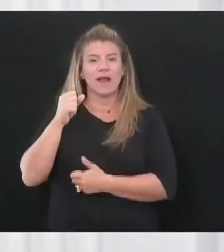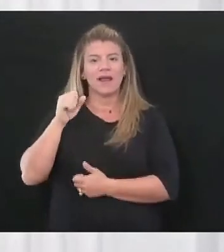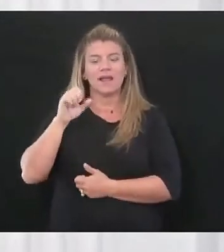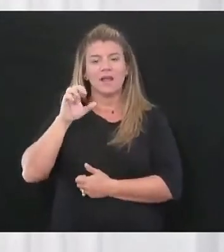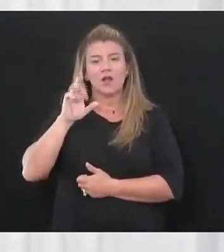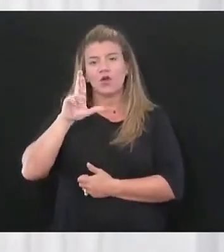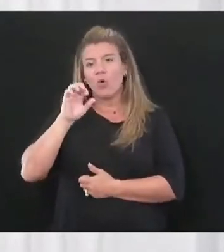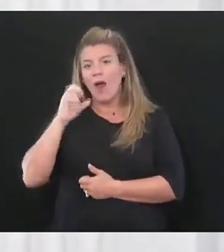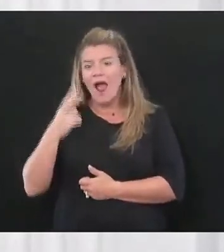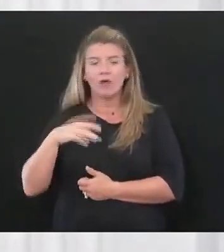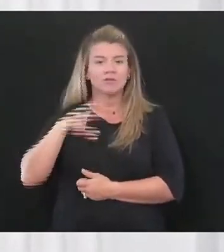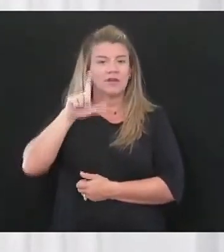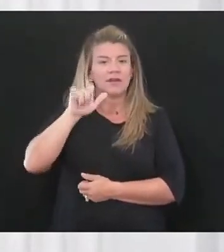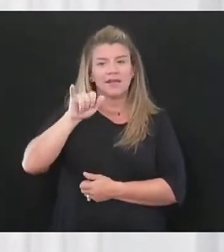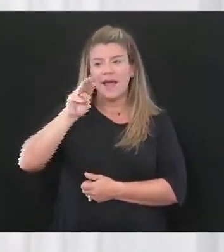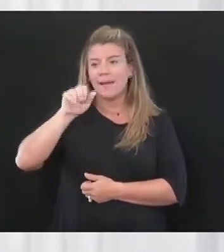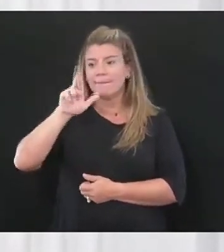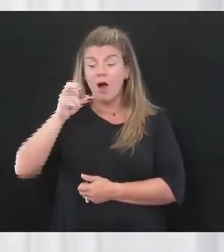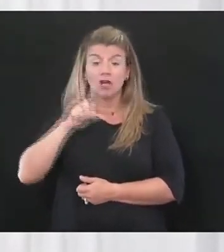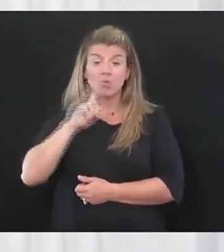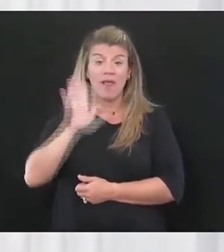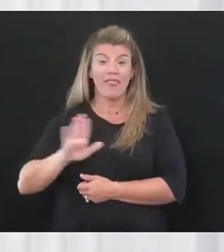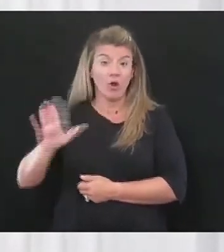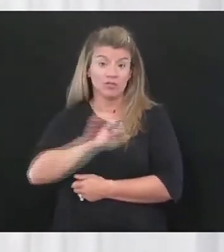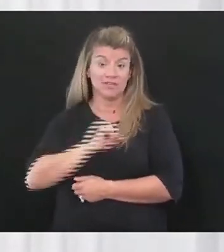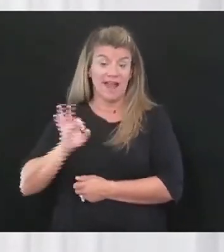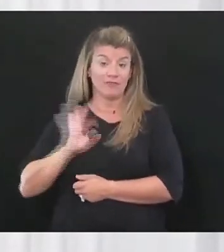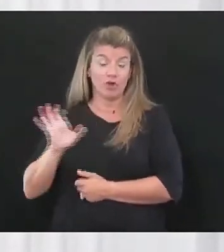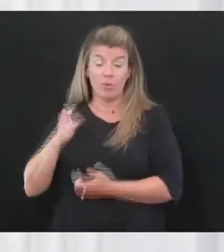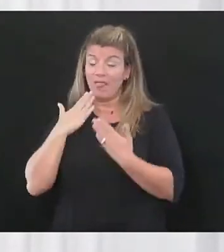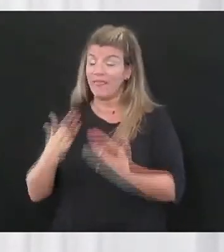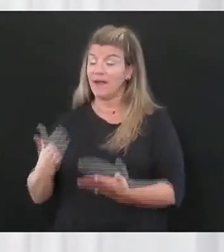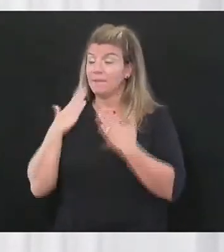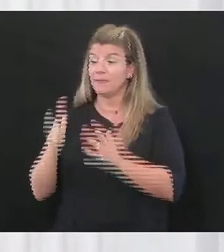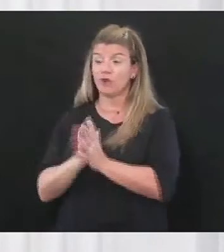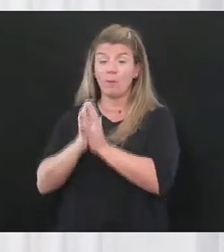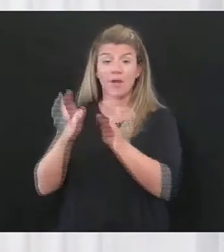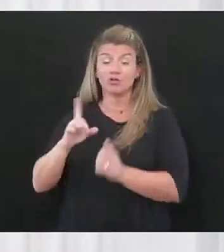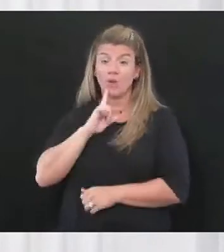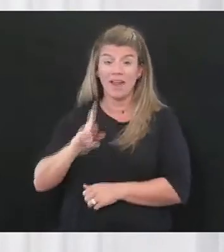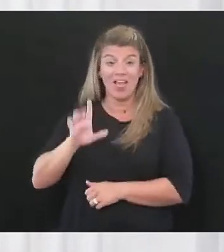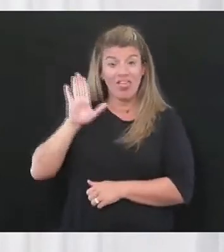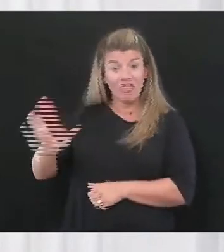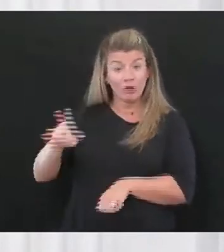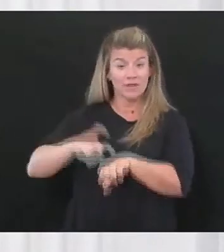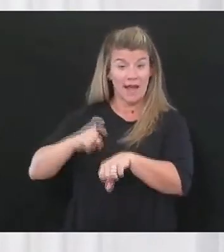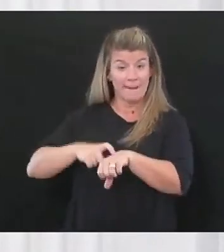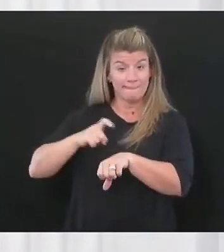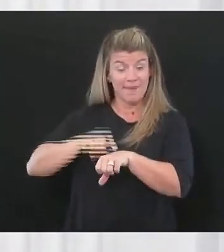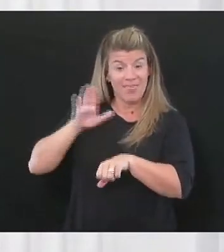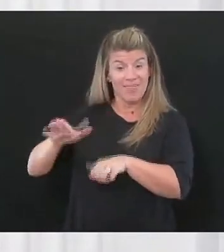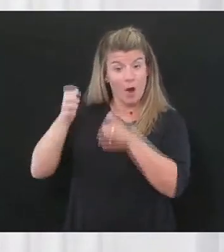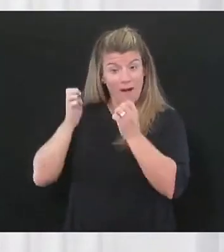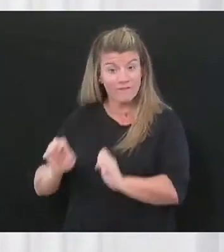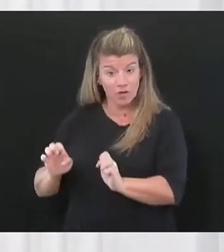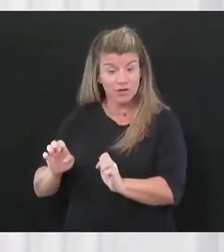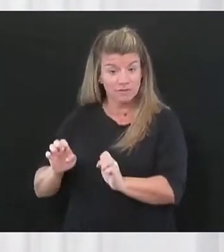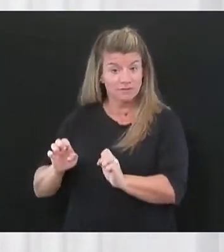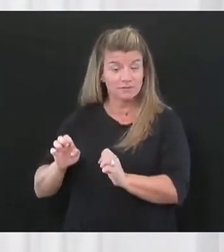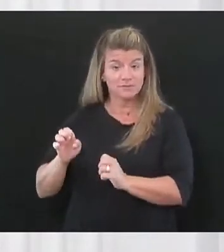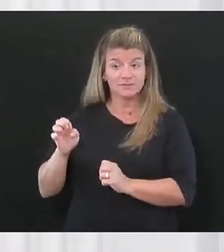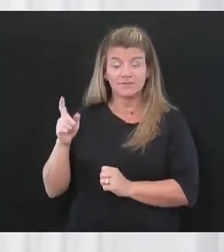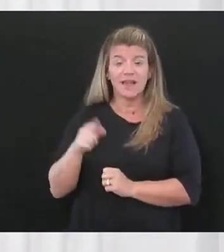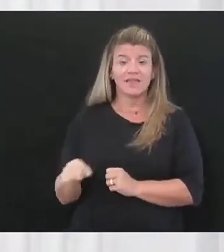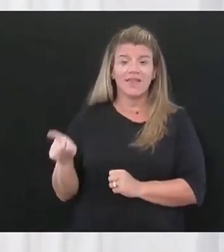staff on both sides. Just thank them enough for the time and effort. I know that they probably get a